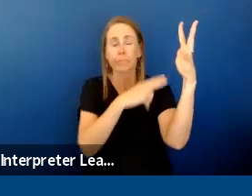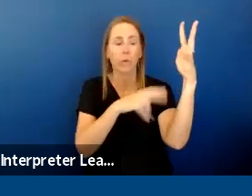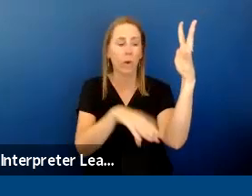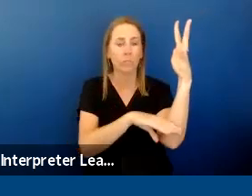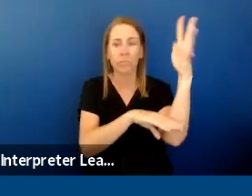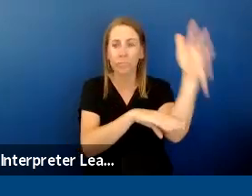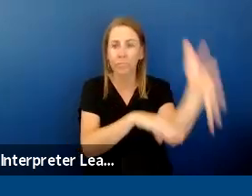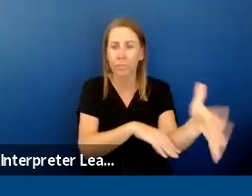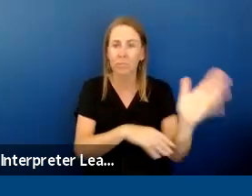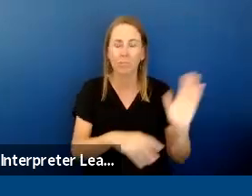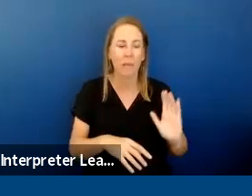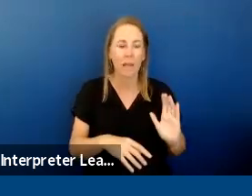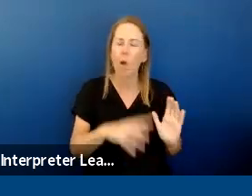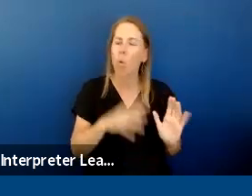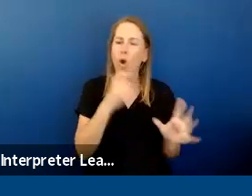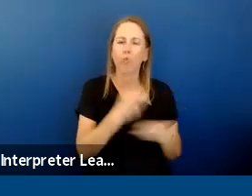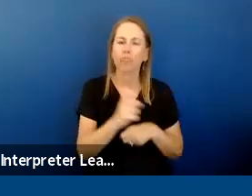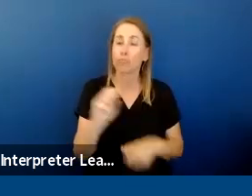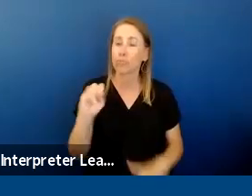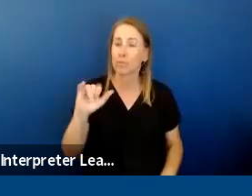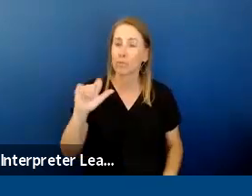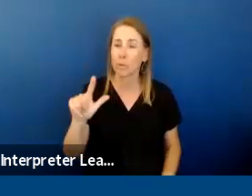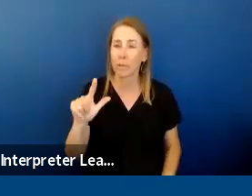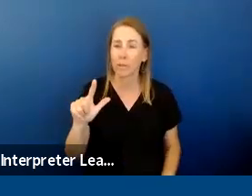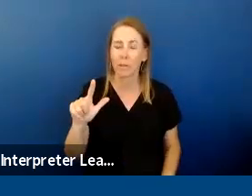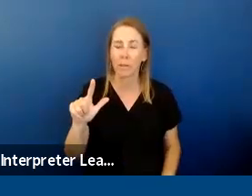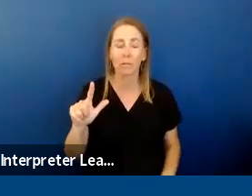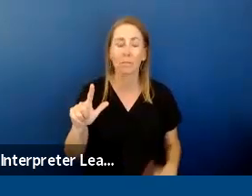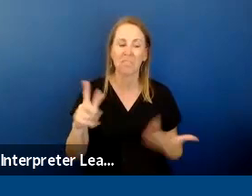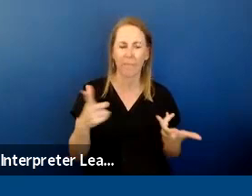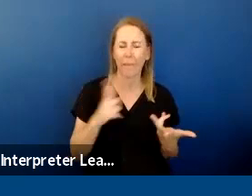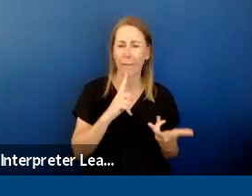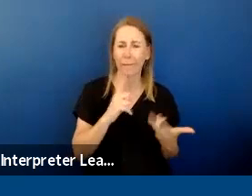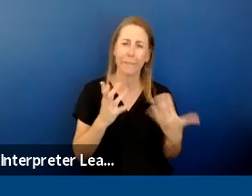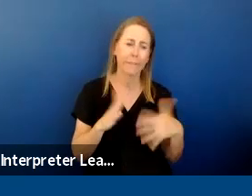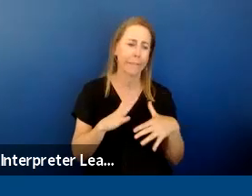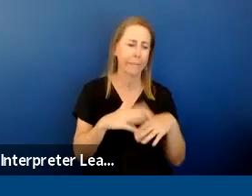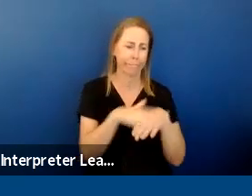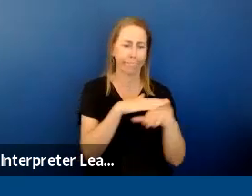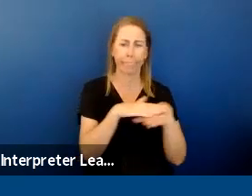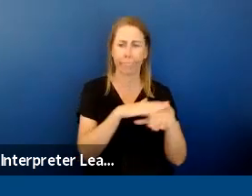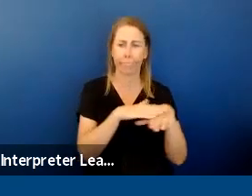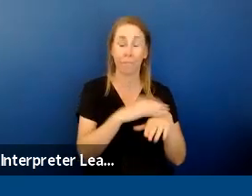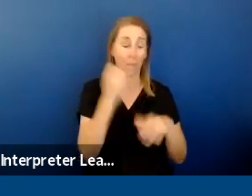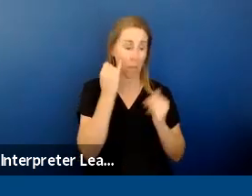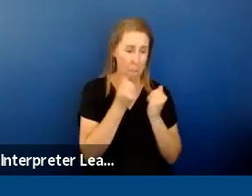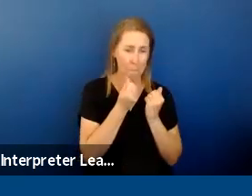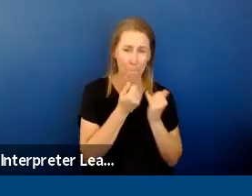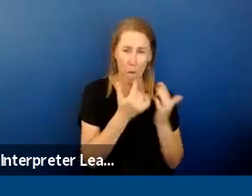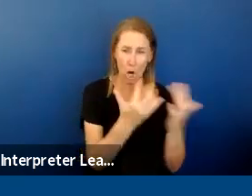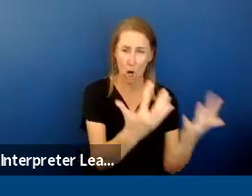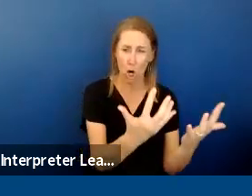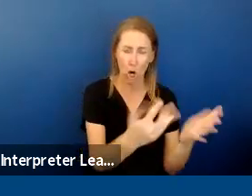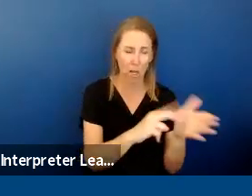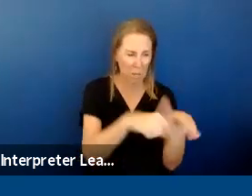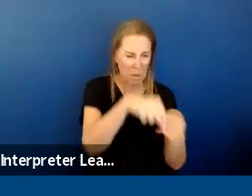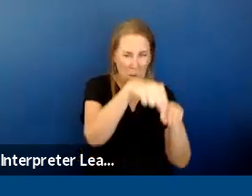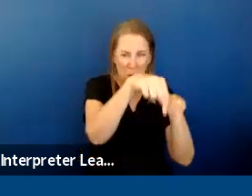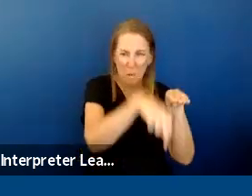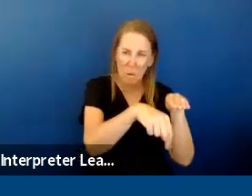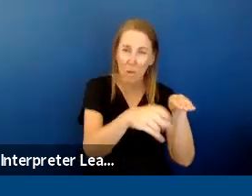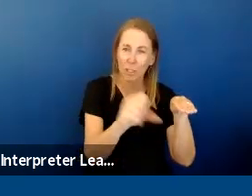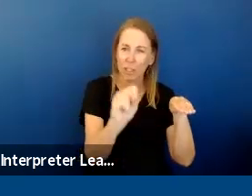some mitigation already in a wildfire area and there is already a burn scar, the soil that is compromised, the